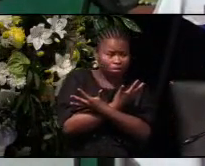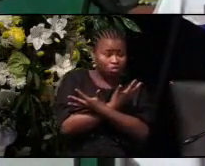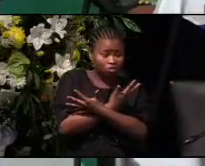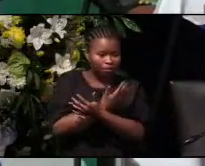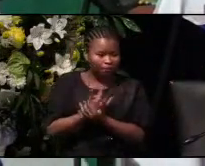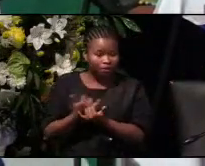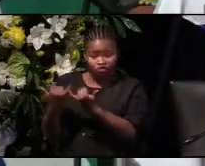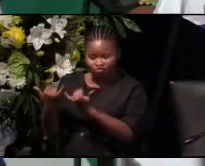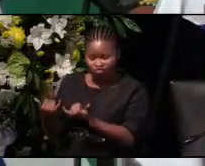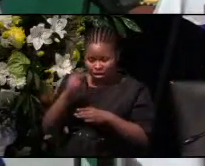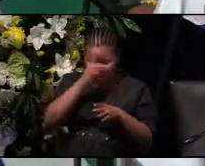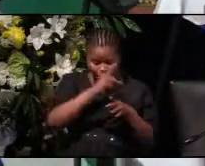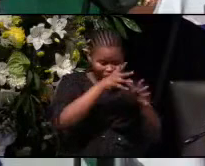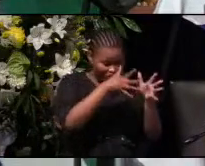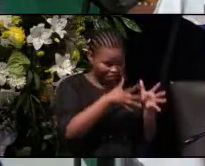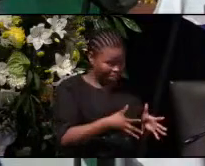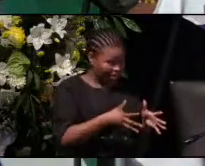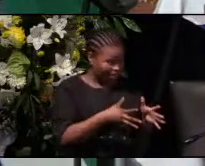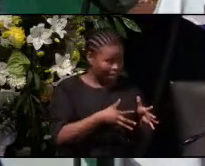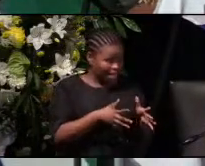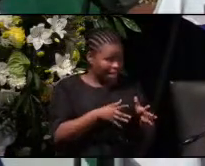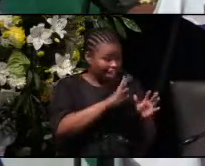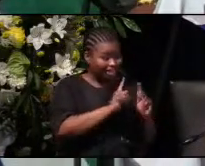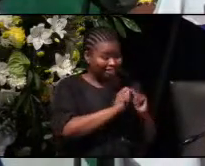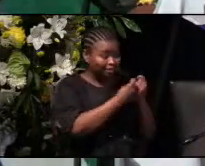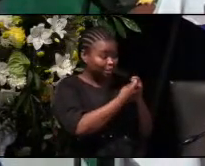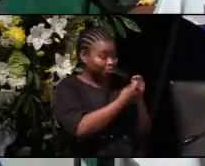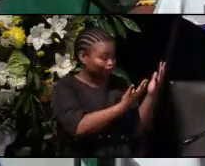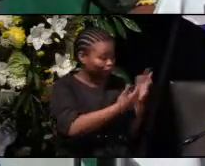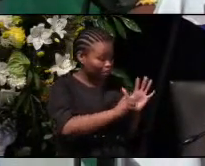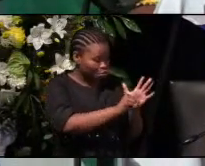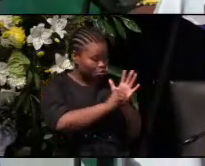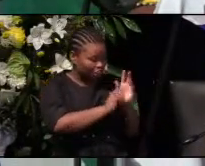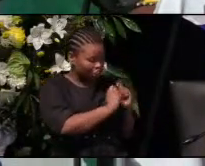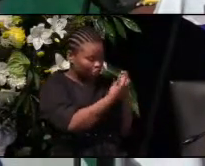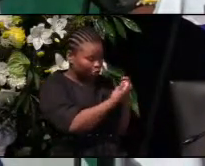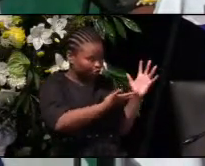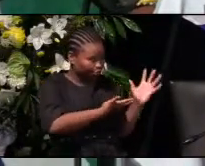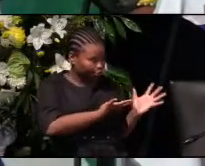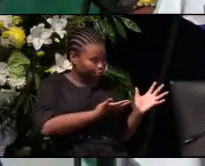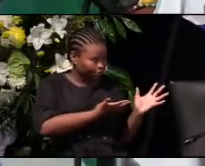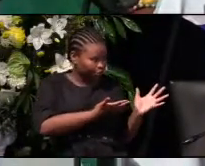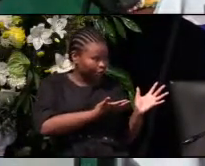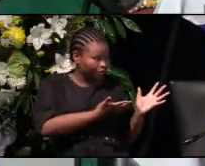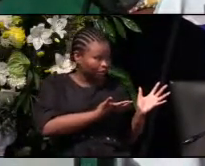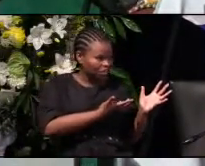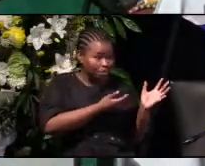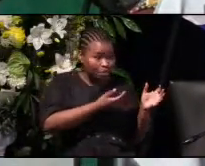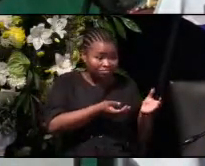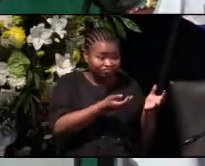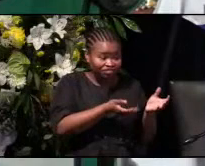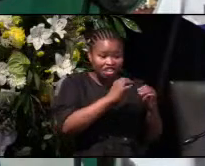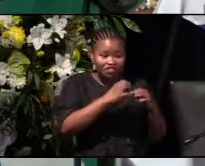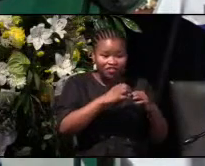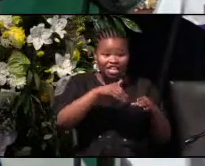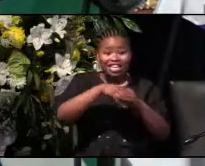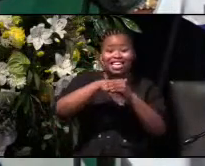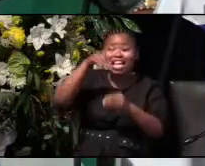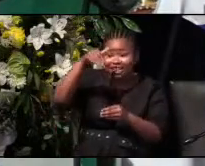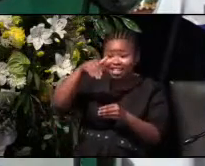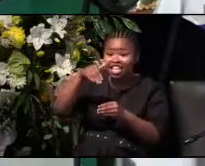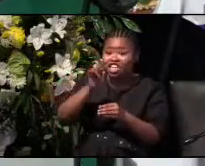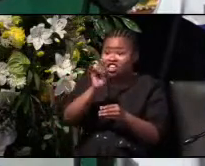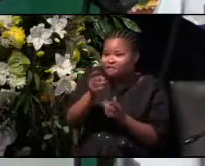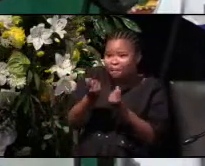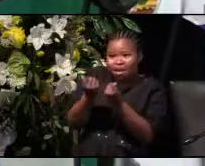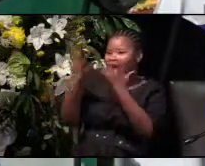today professor and the distinguished team you don't get elected if you don't have